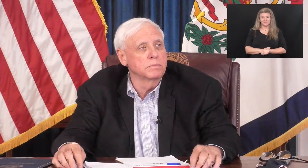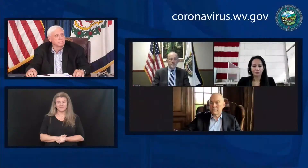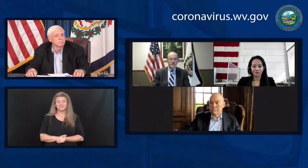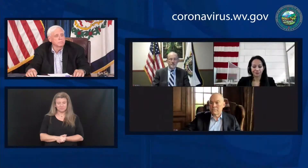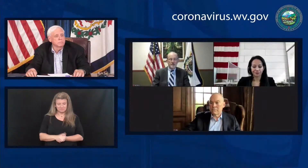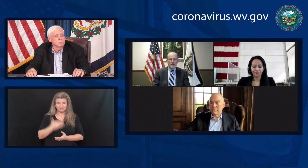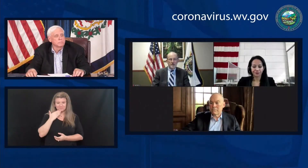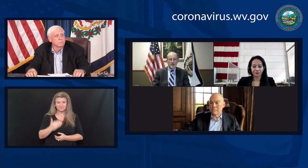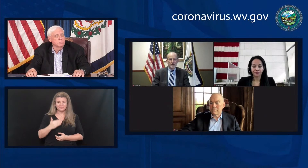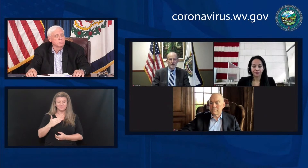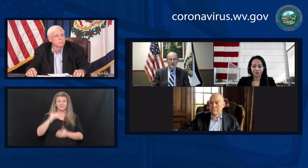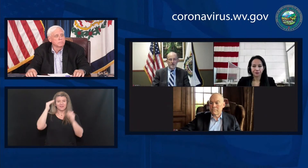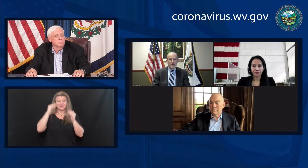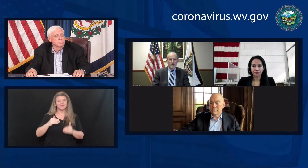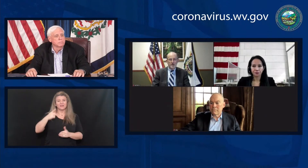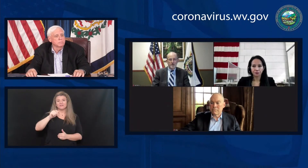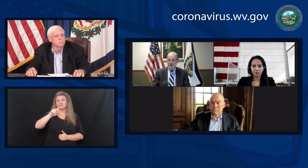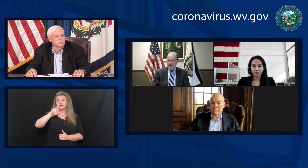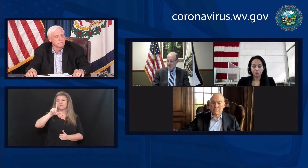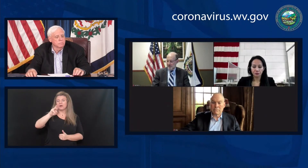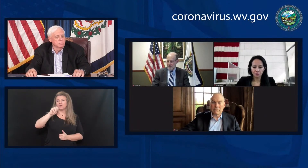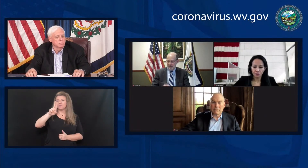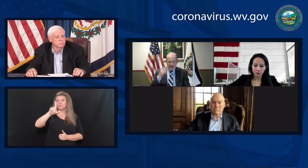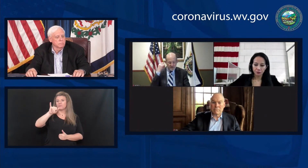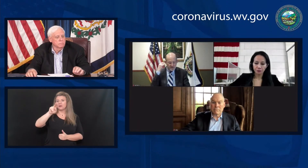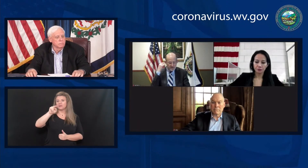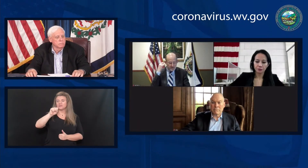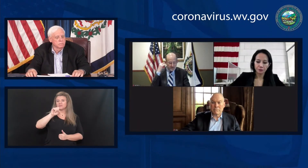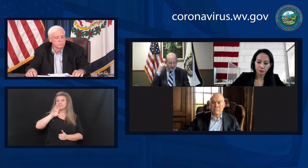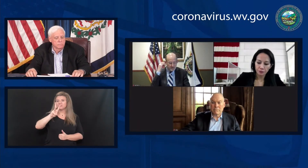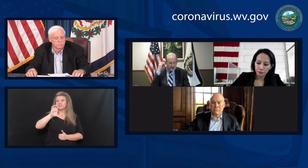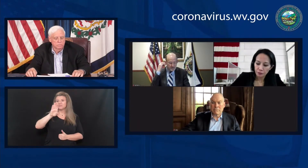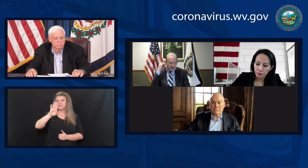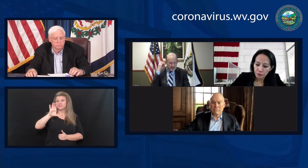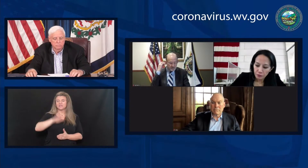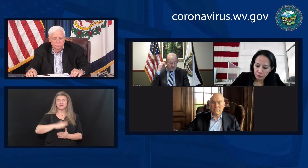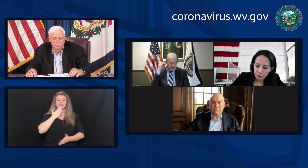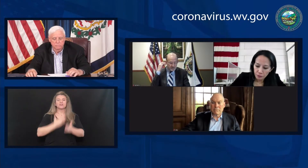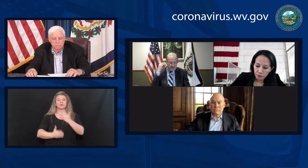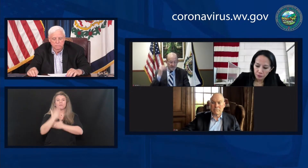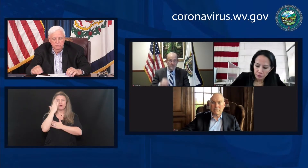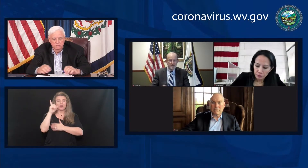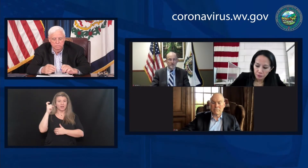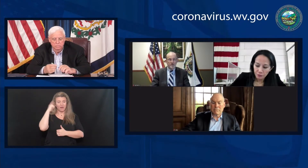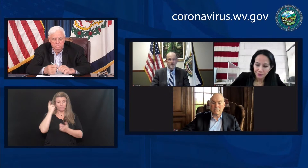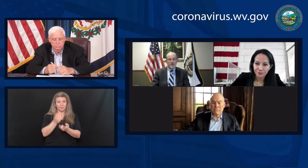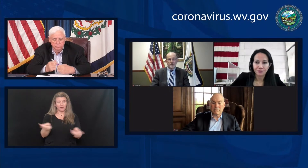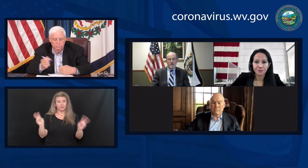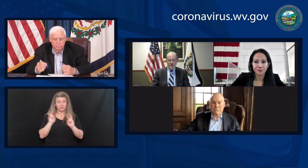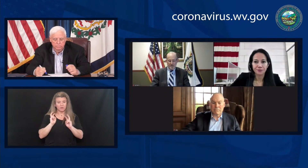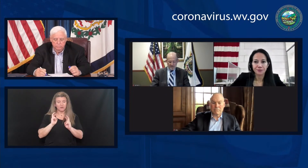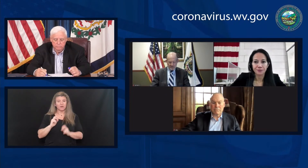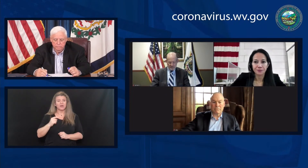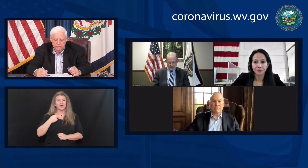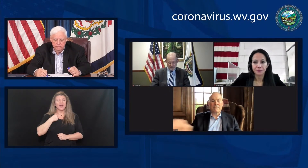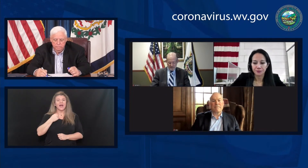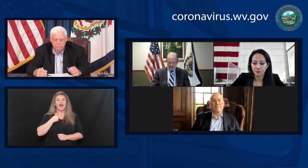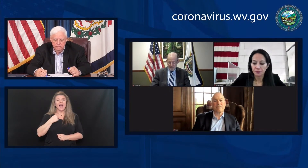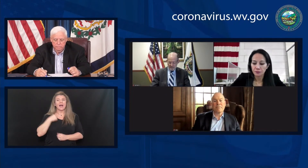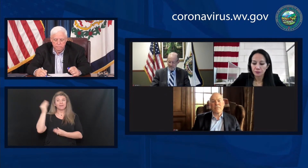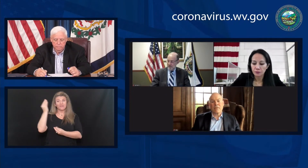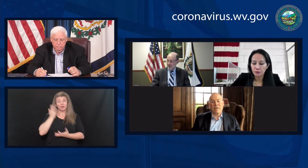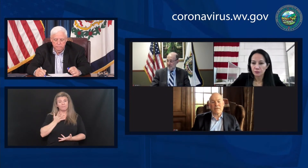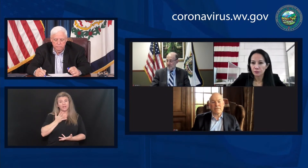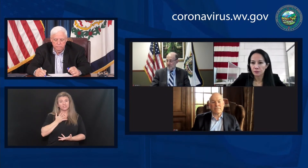All right, thanks, Phil. Next to Paul Mullen with WCBC. Good morning, Governor. Good morning, panel. I'm getting my information